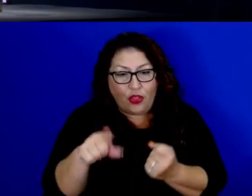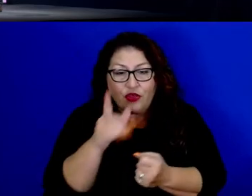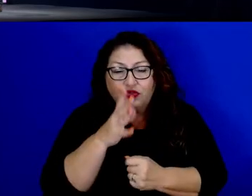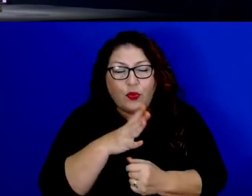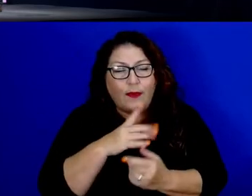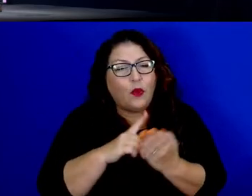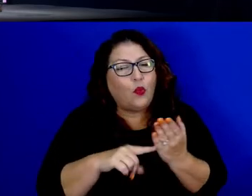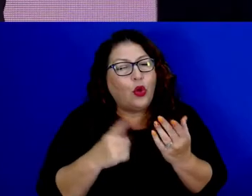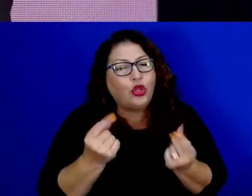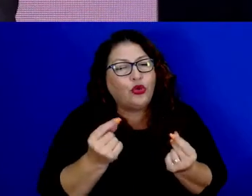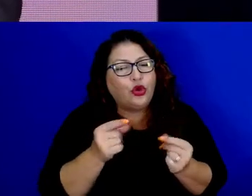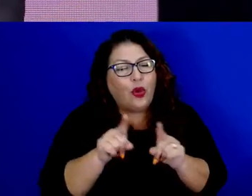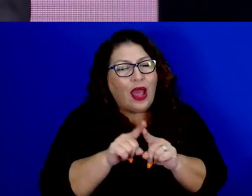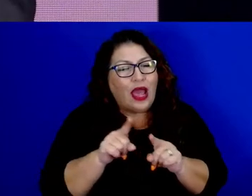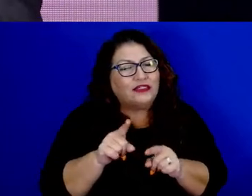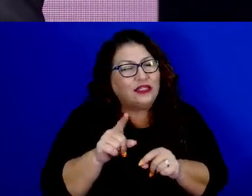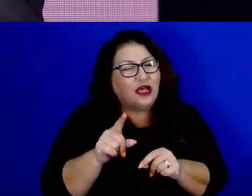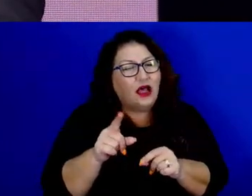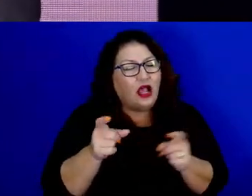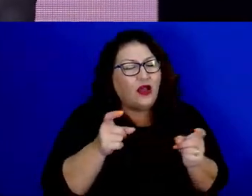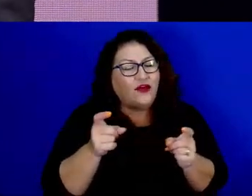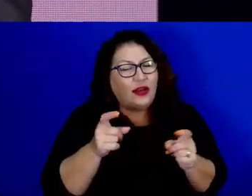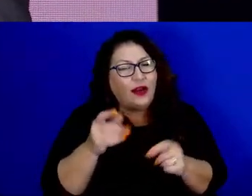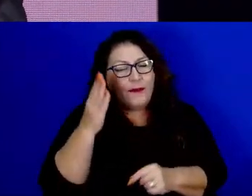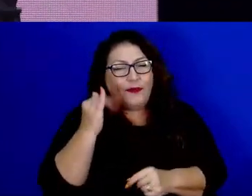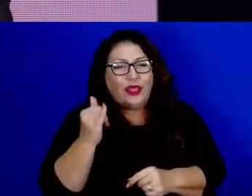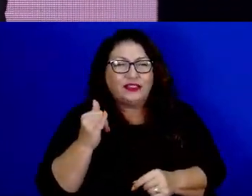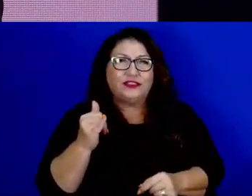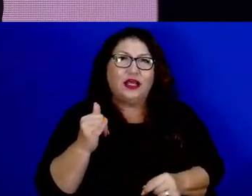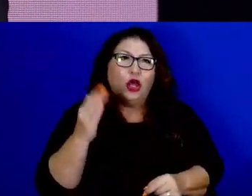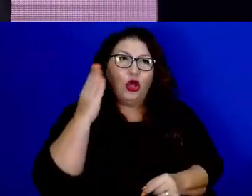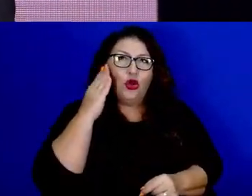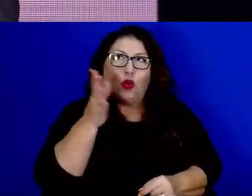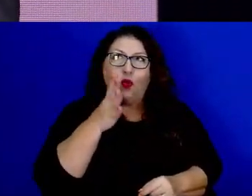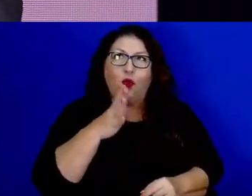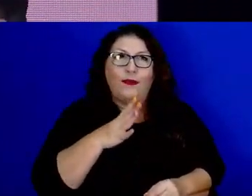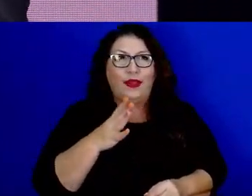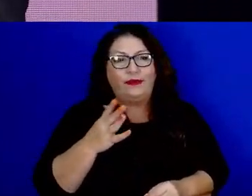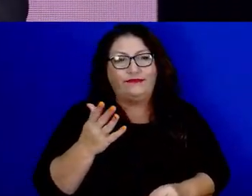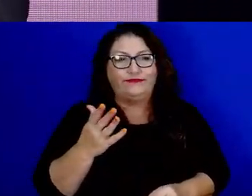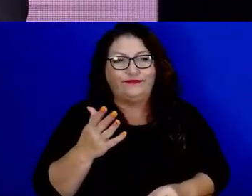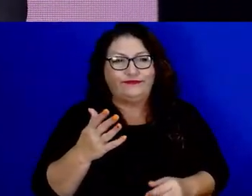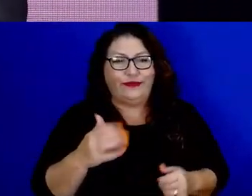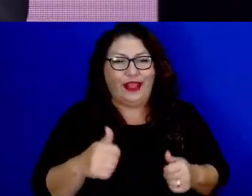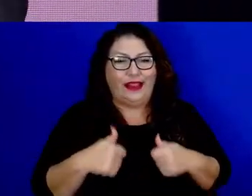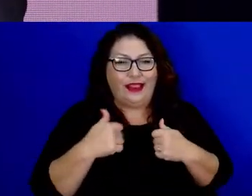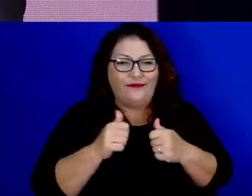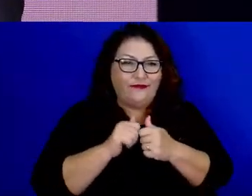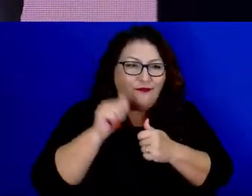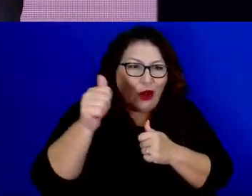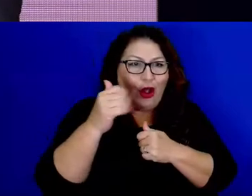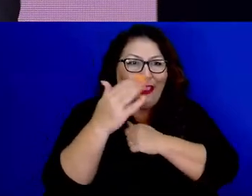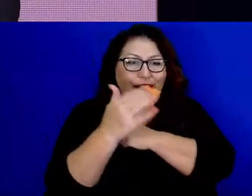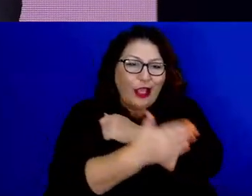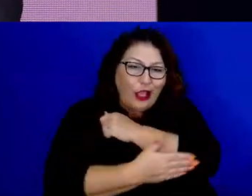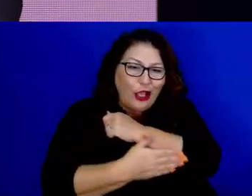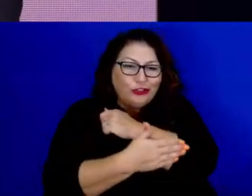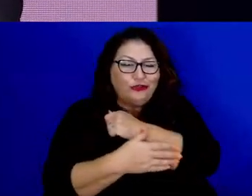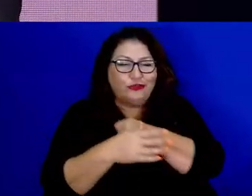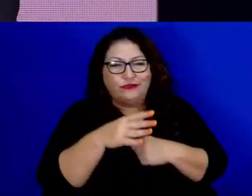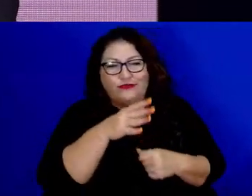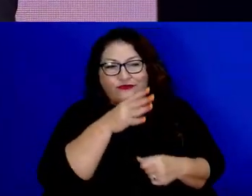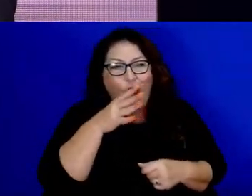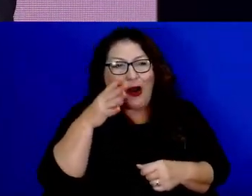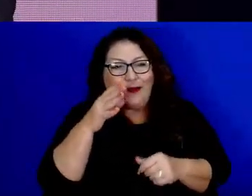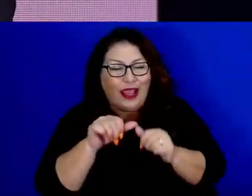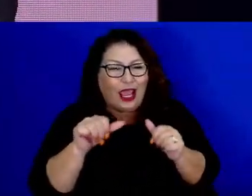government? Because, women living sort of off the beaten track in rural farming areas